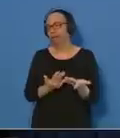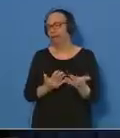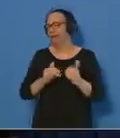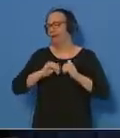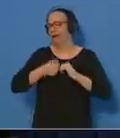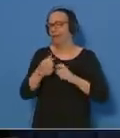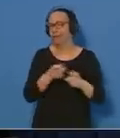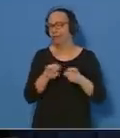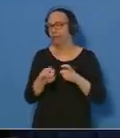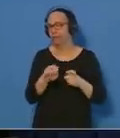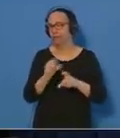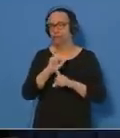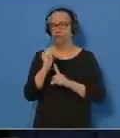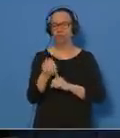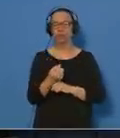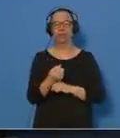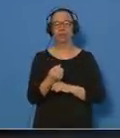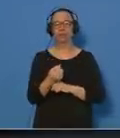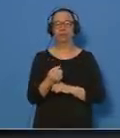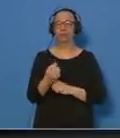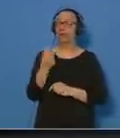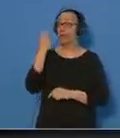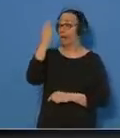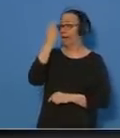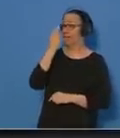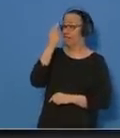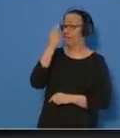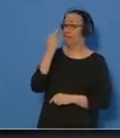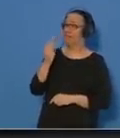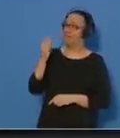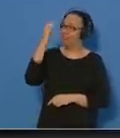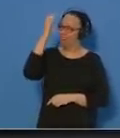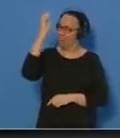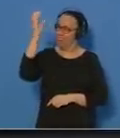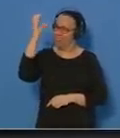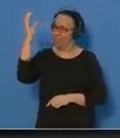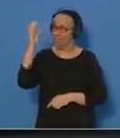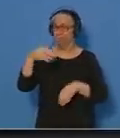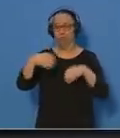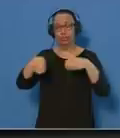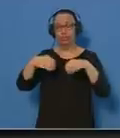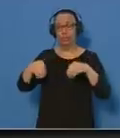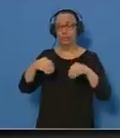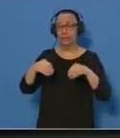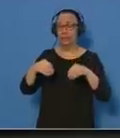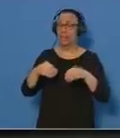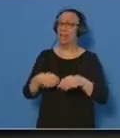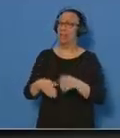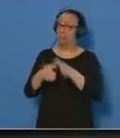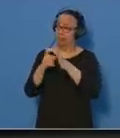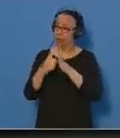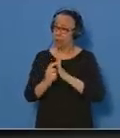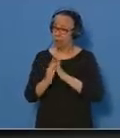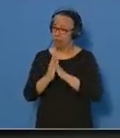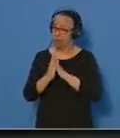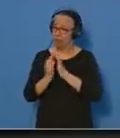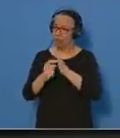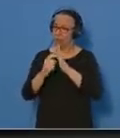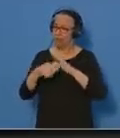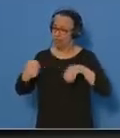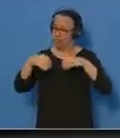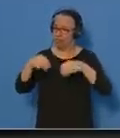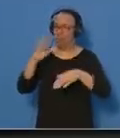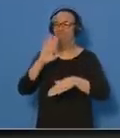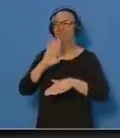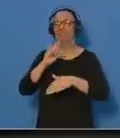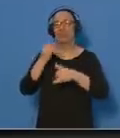handle on this situation? I think this whole concept of shopping, the recommendation to shop by your last